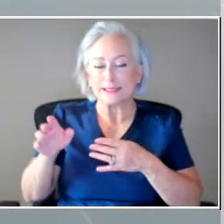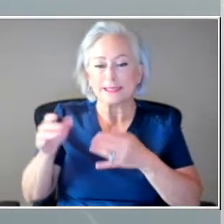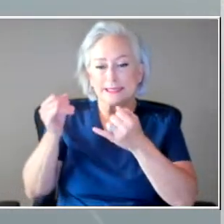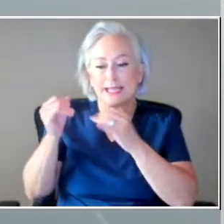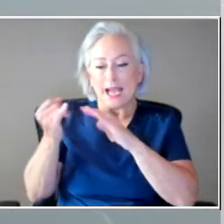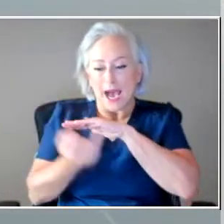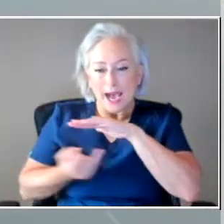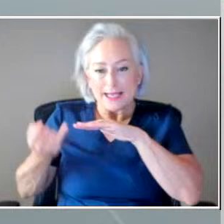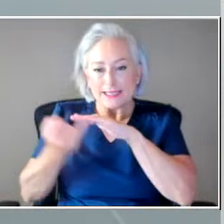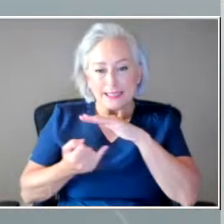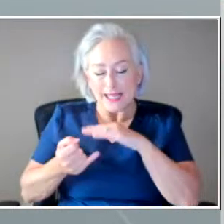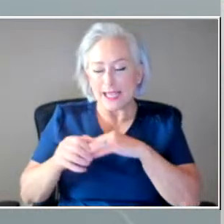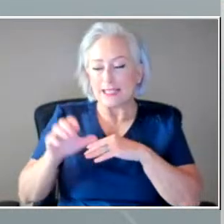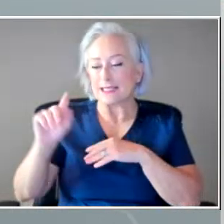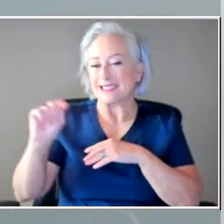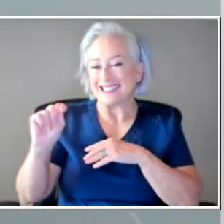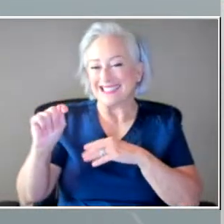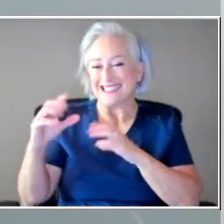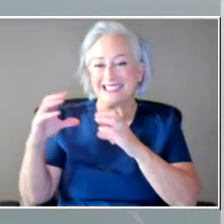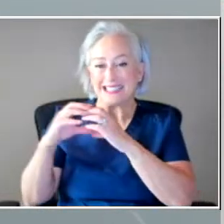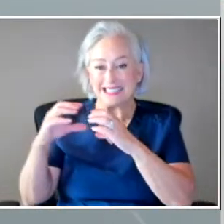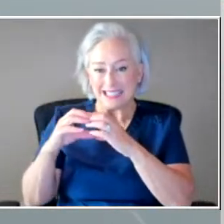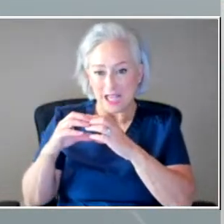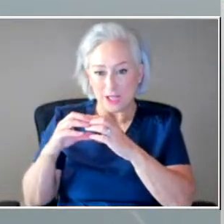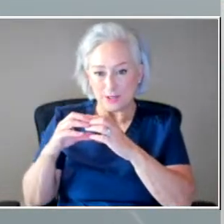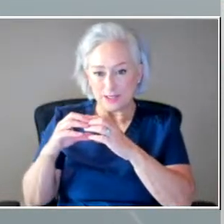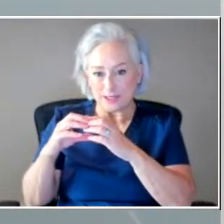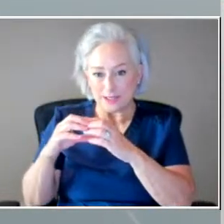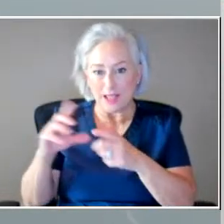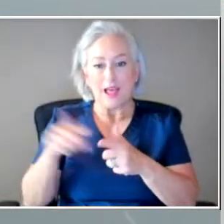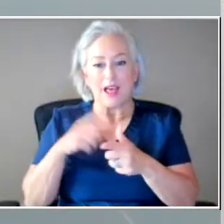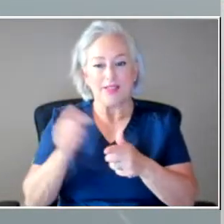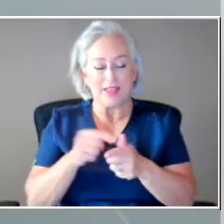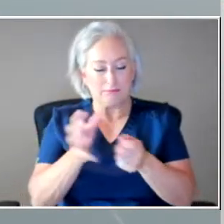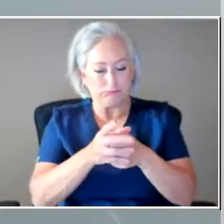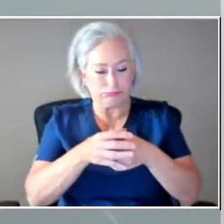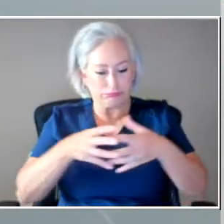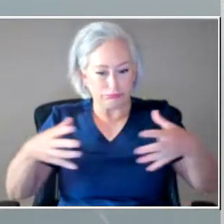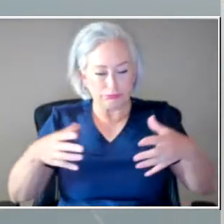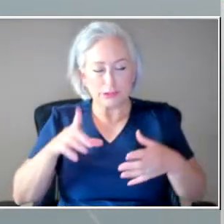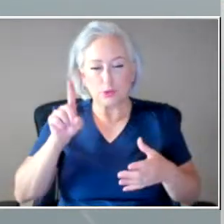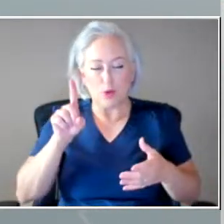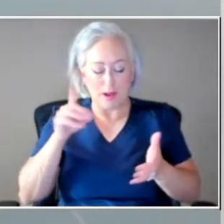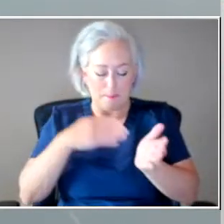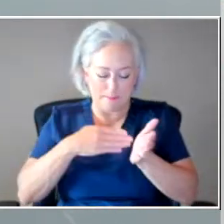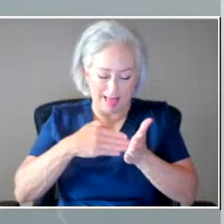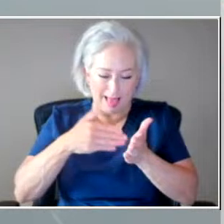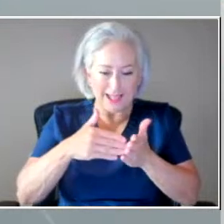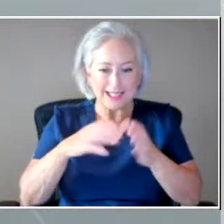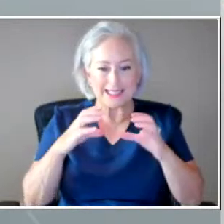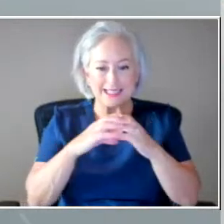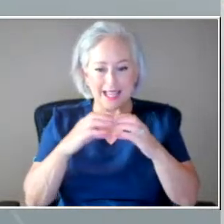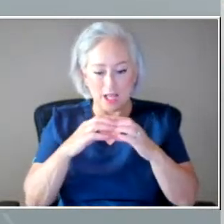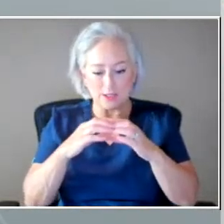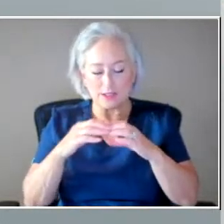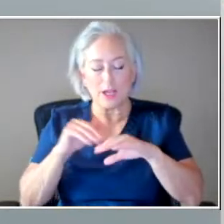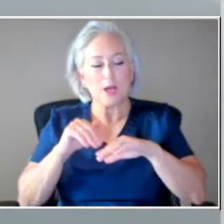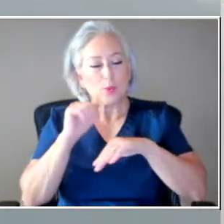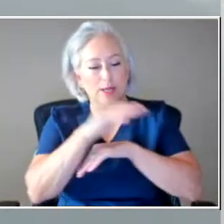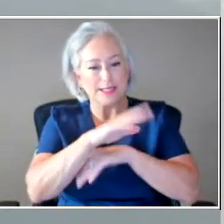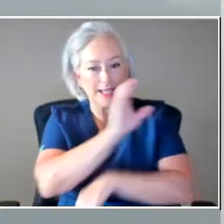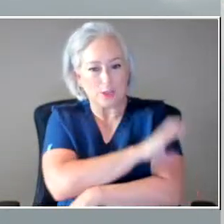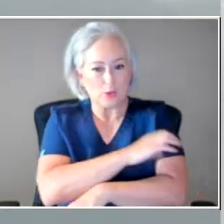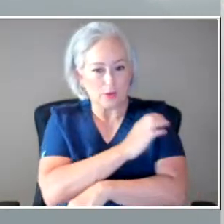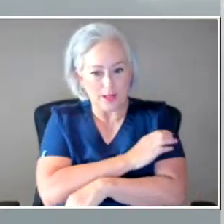cancer cells again. We expand them into 1 billion cells. Several weeks later, we send them back to the clinic. We infuse them into the patient like a blood